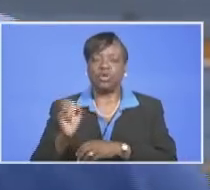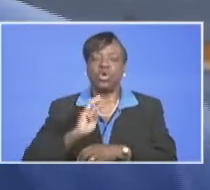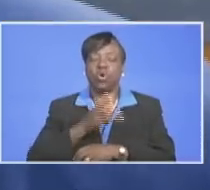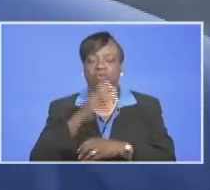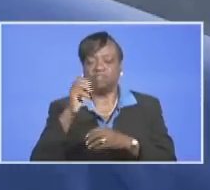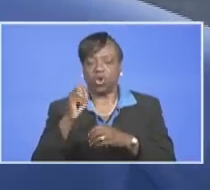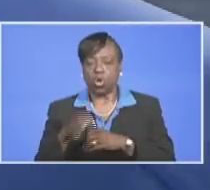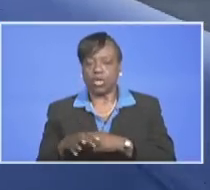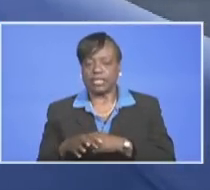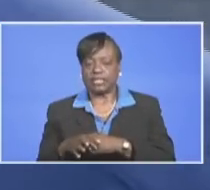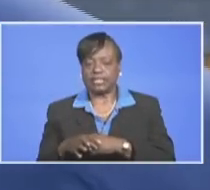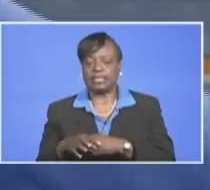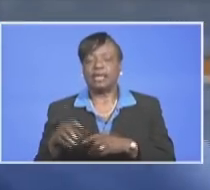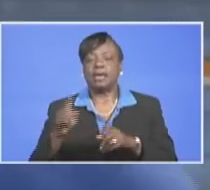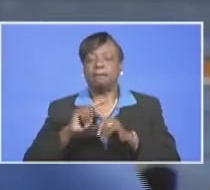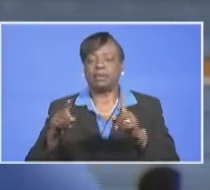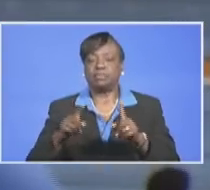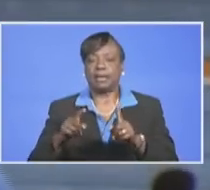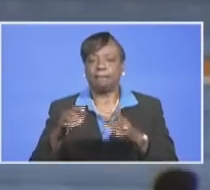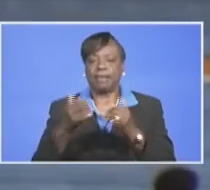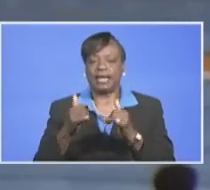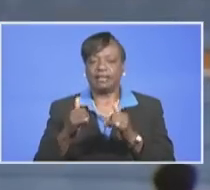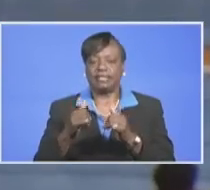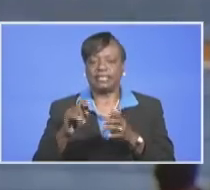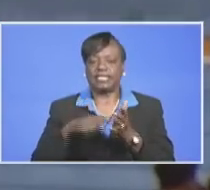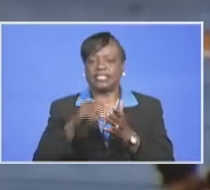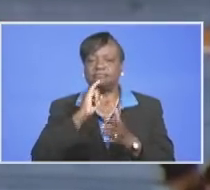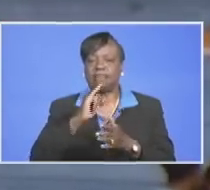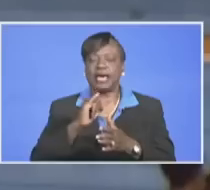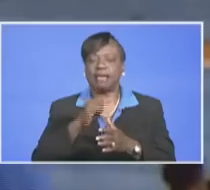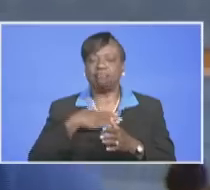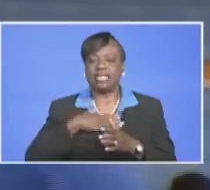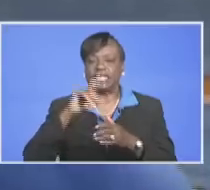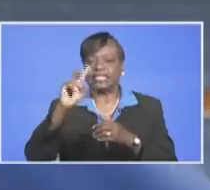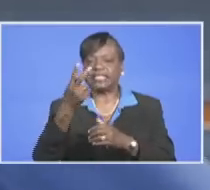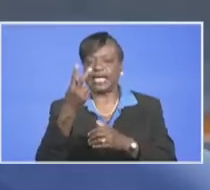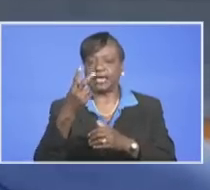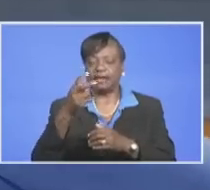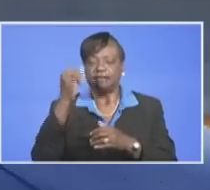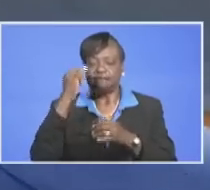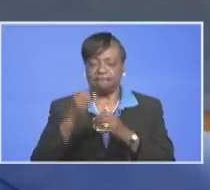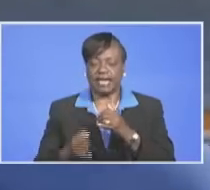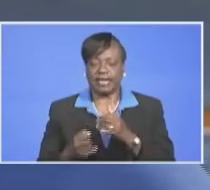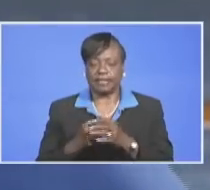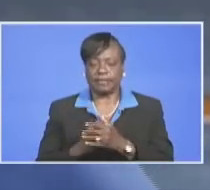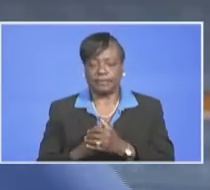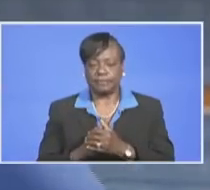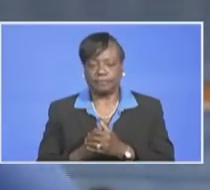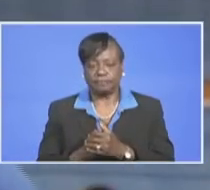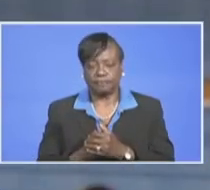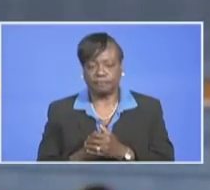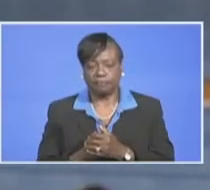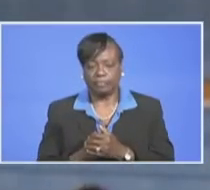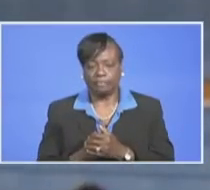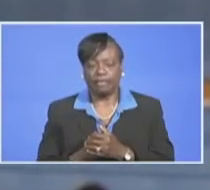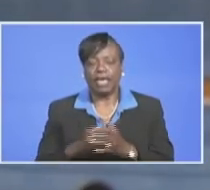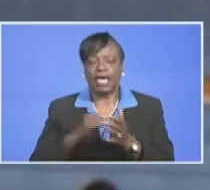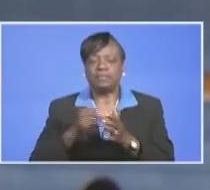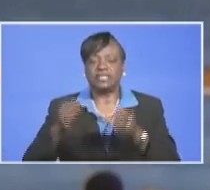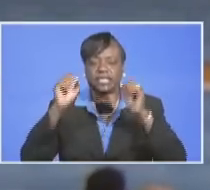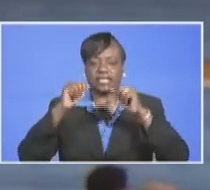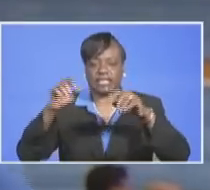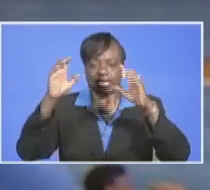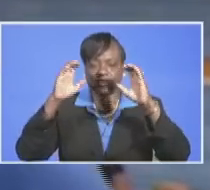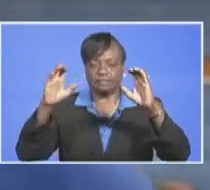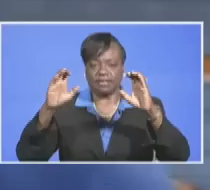played in the final of the Greek Cup this year, so this has been my second final. I played in the final when I was in Greece 2 years ago as well. It was a successful season for me. I